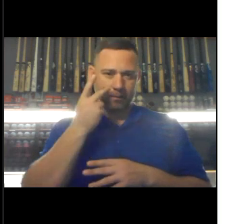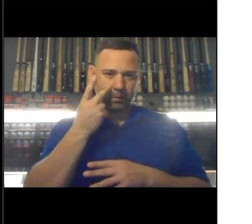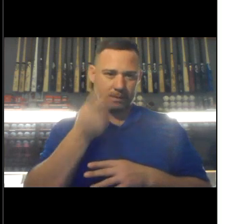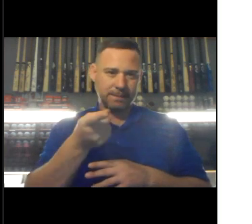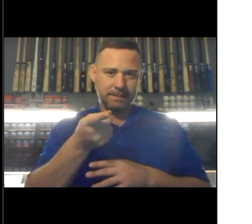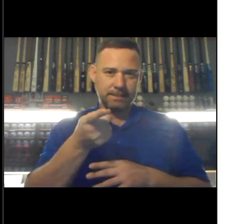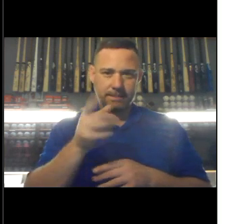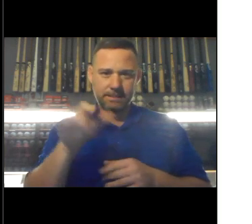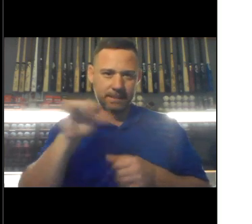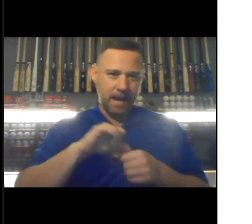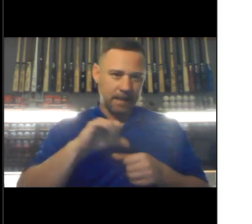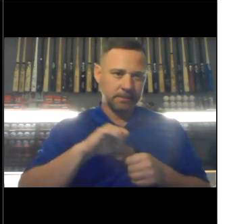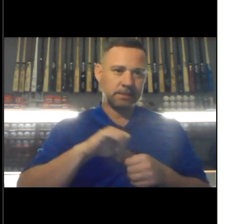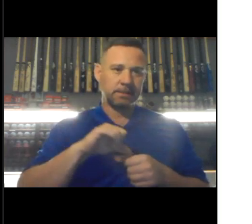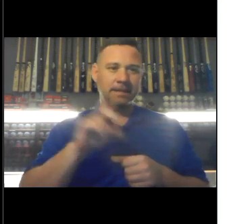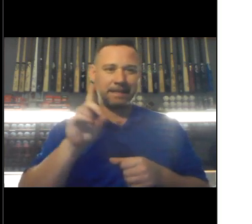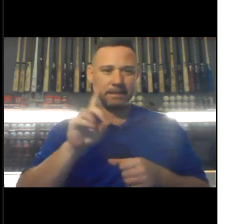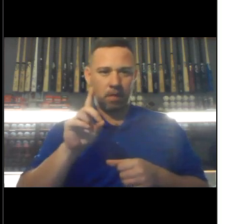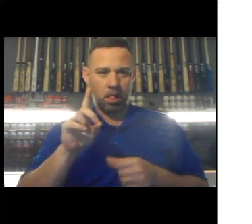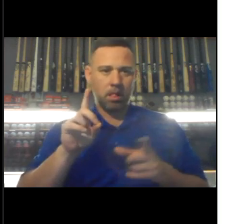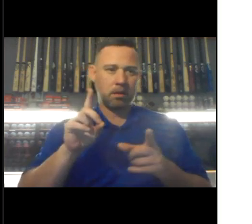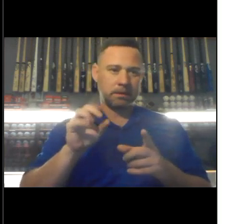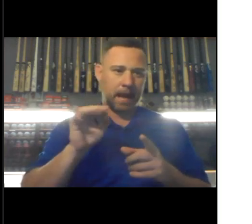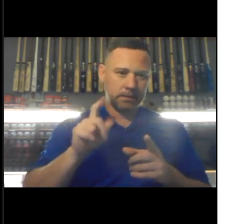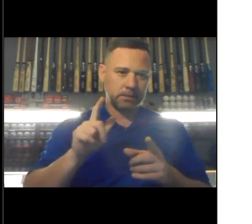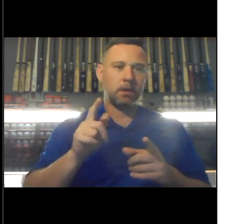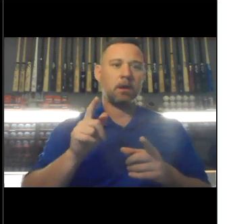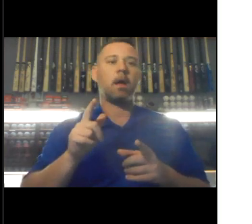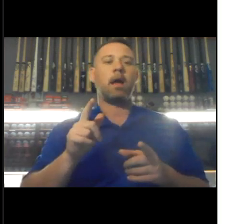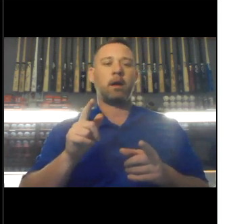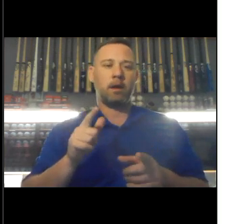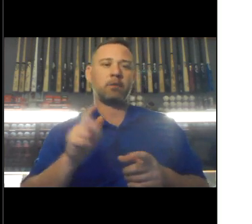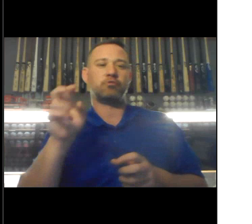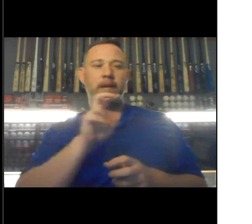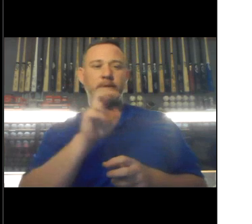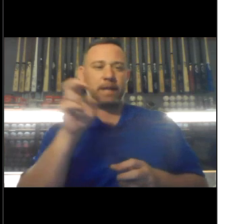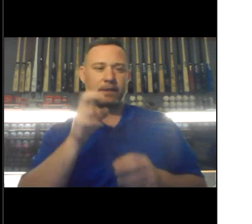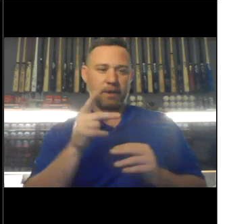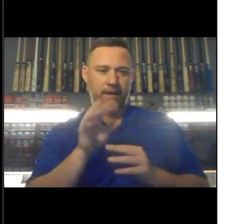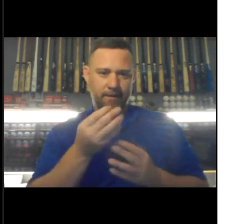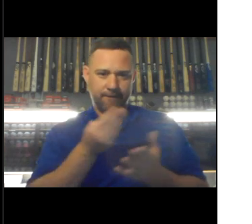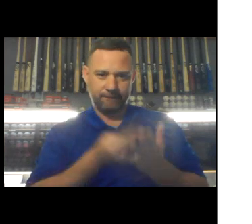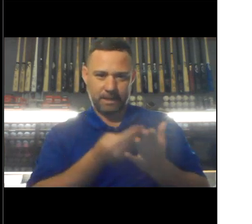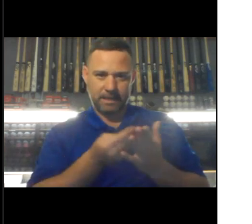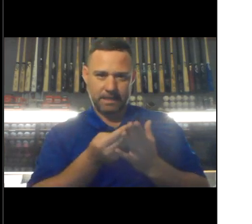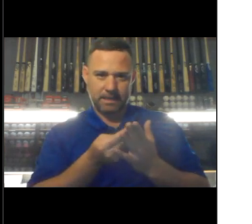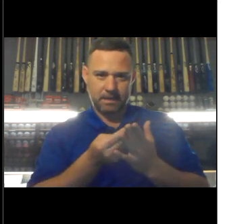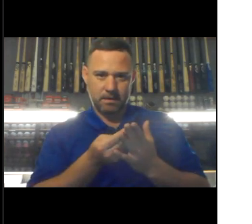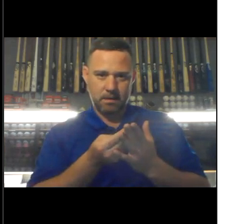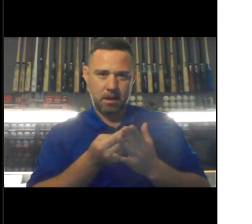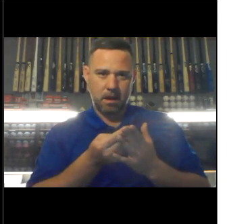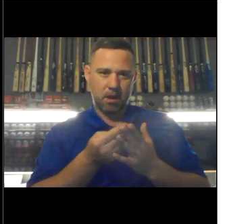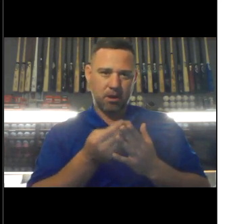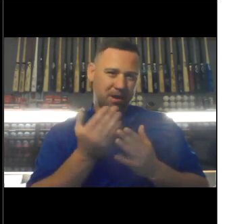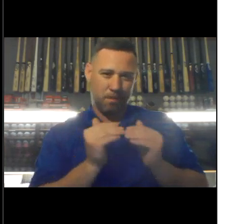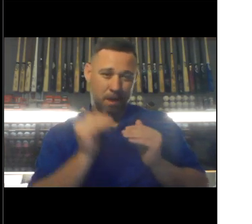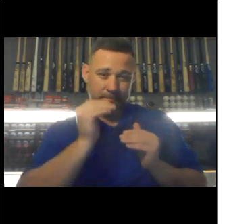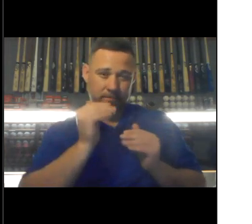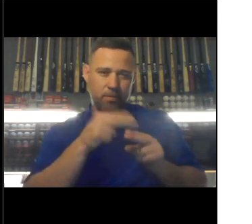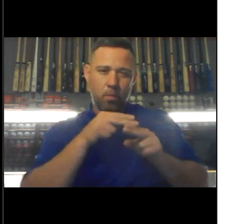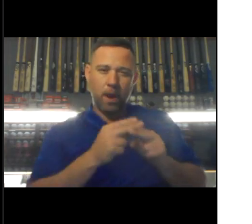gas excise tax, diesel sales tax, and as well as the transportation road improvement fee are slightly above, while the weight